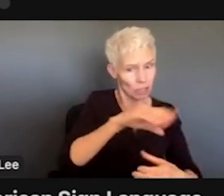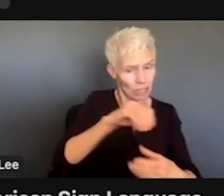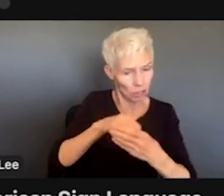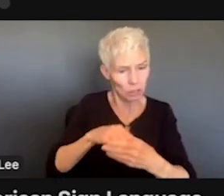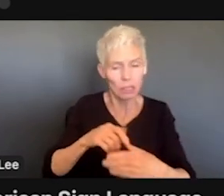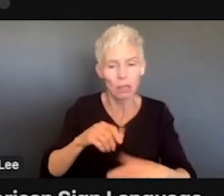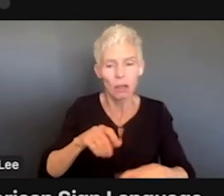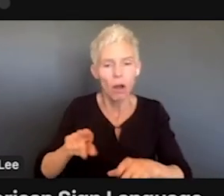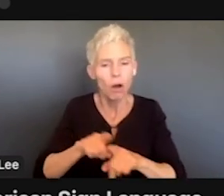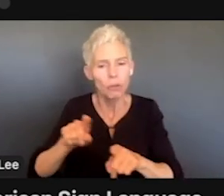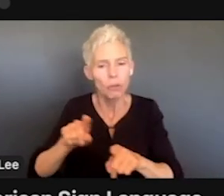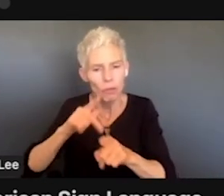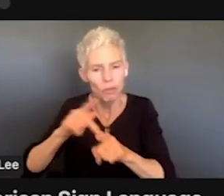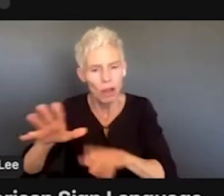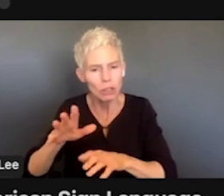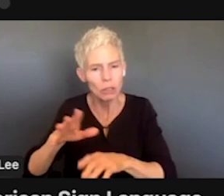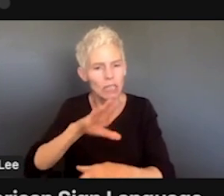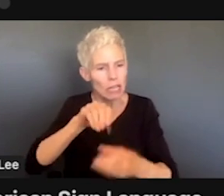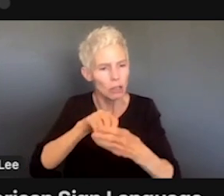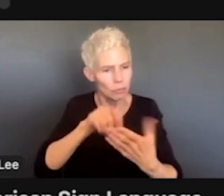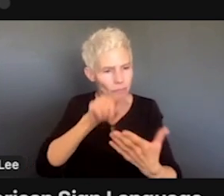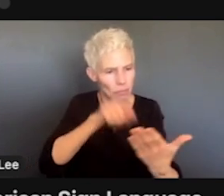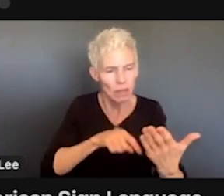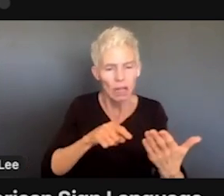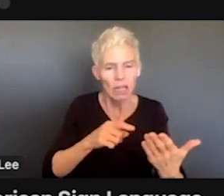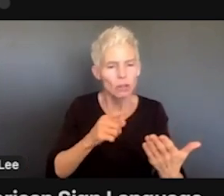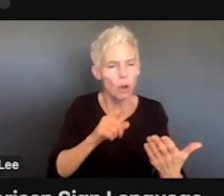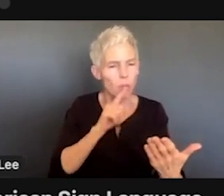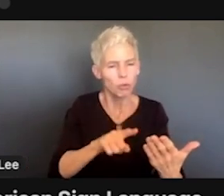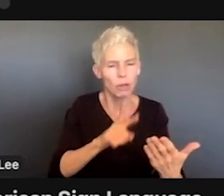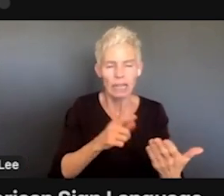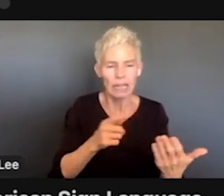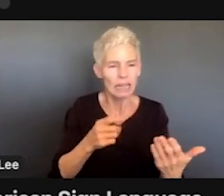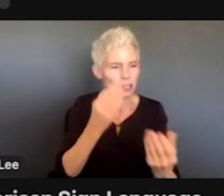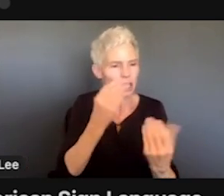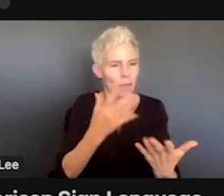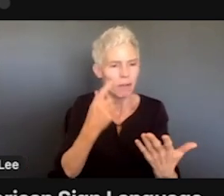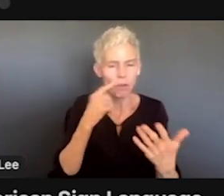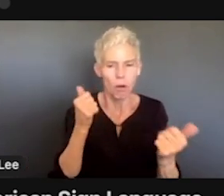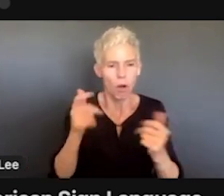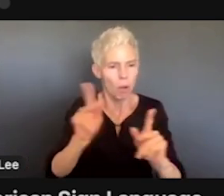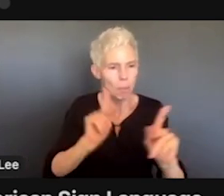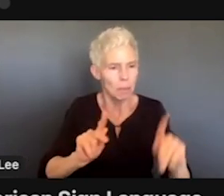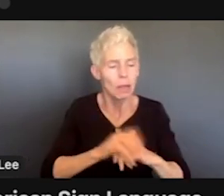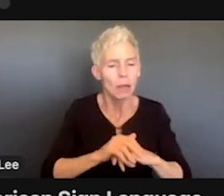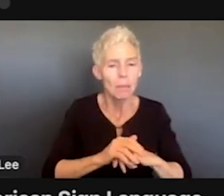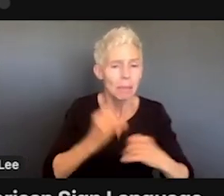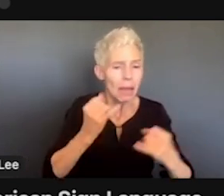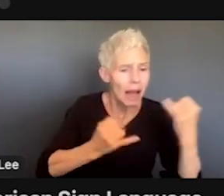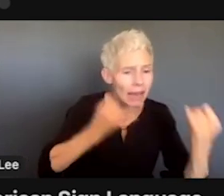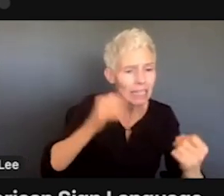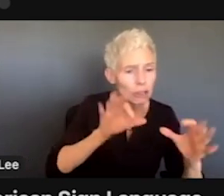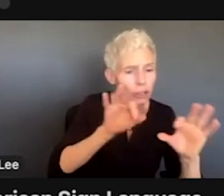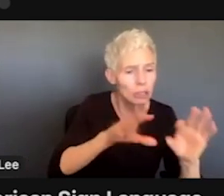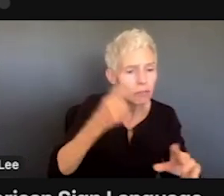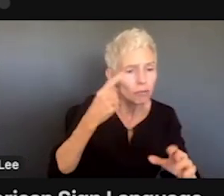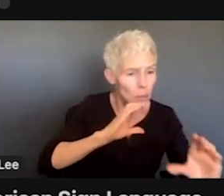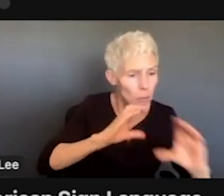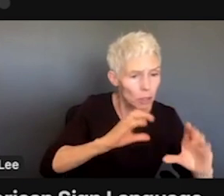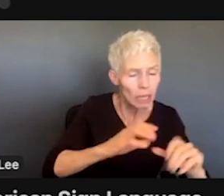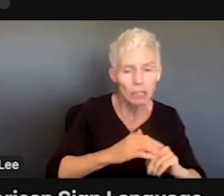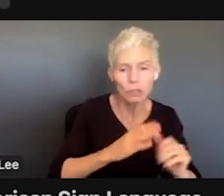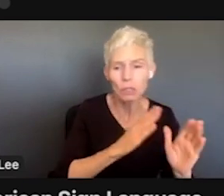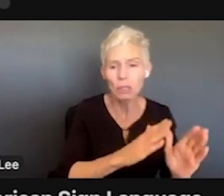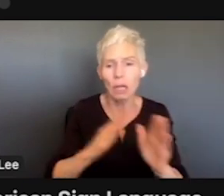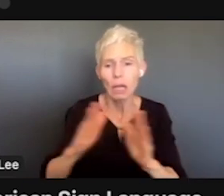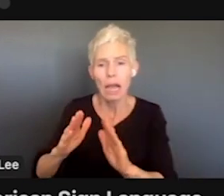everybody. There's information on there, tips for communication. There are ways to adapt certain